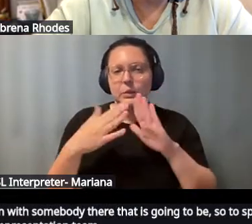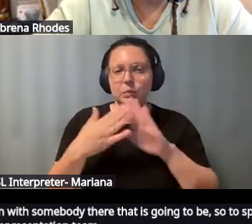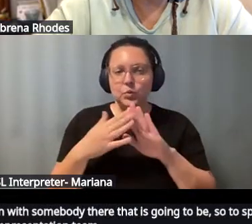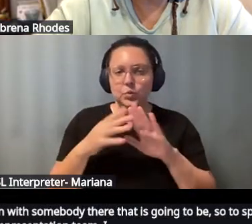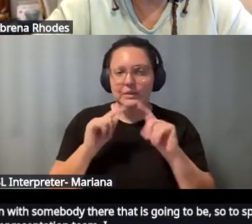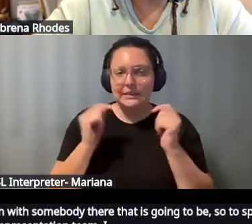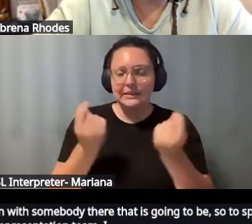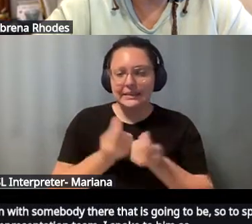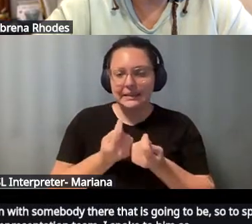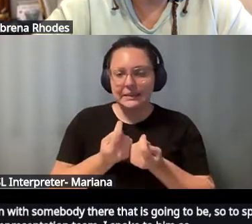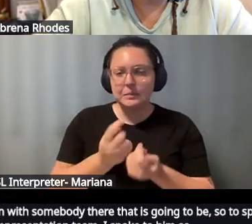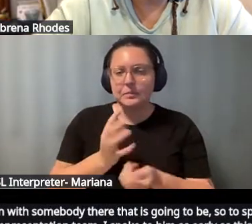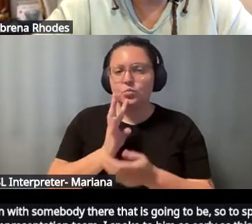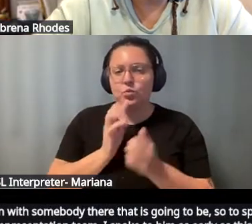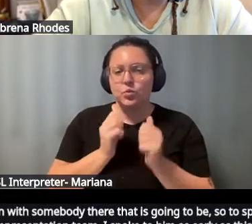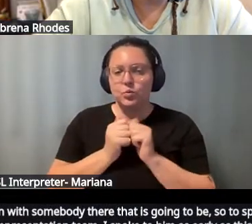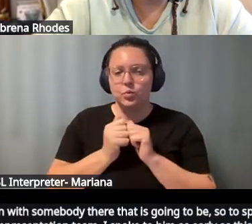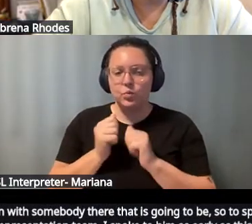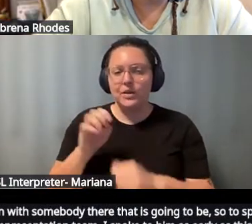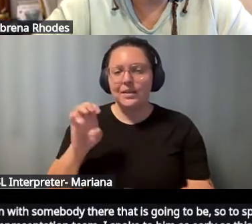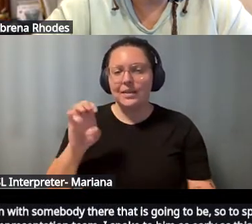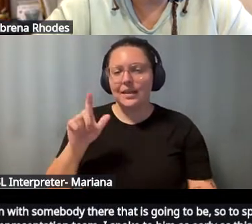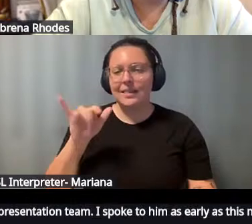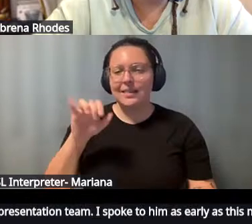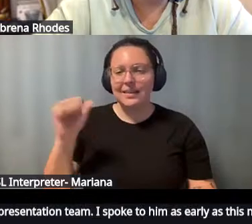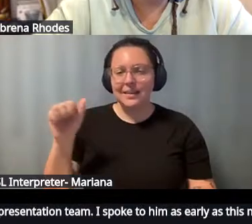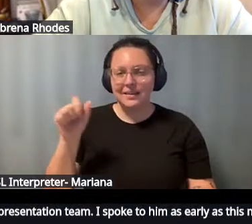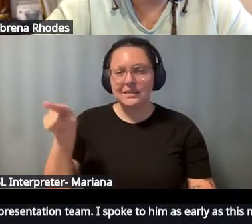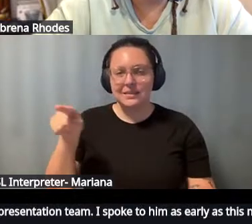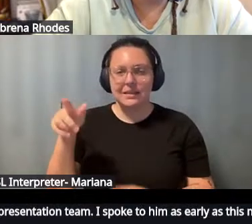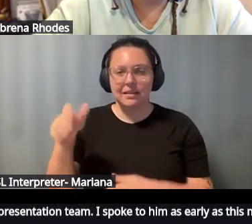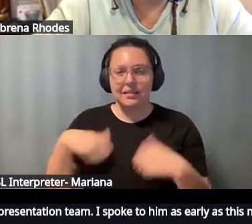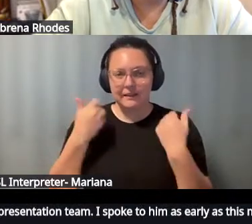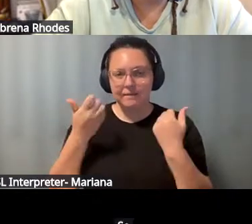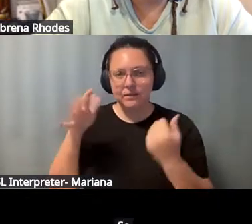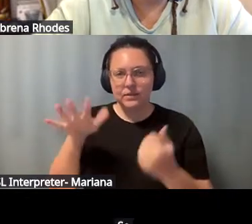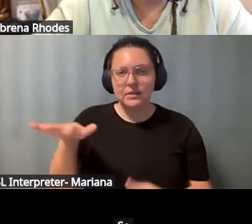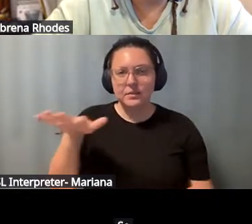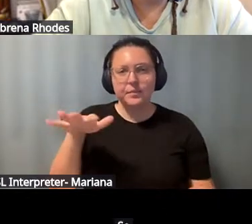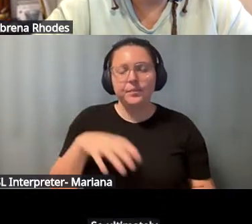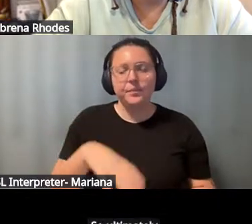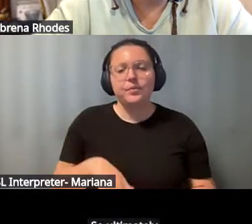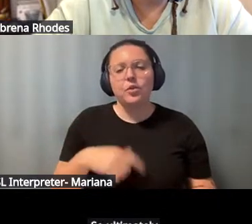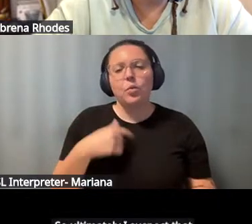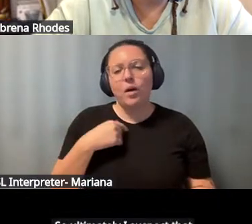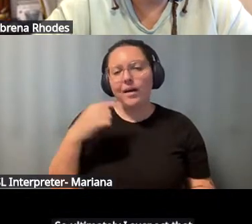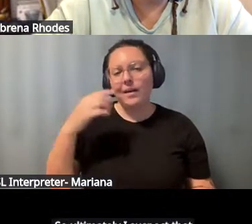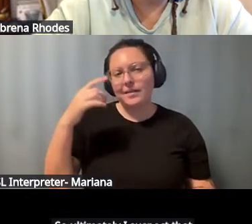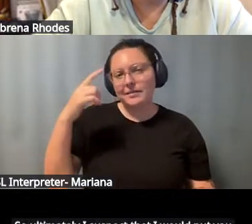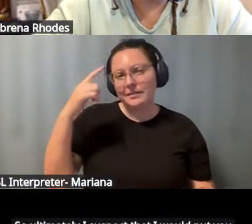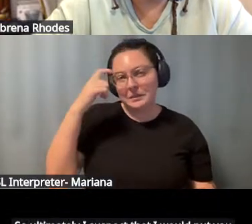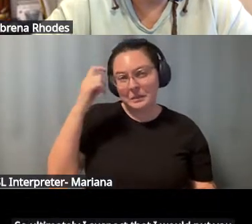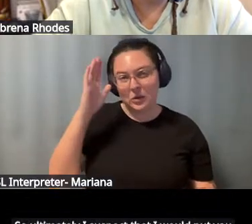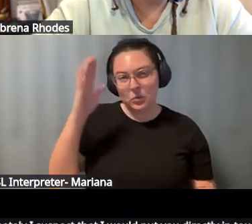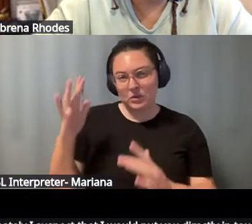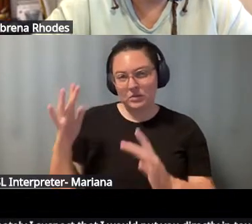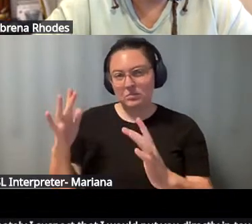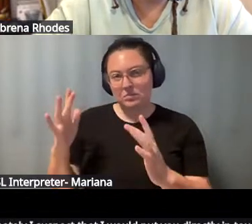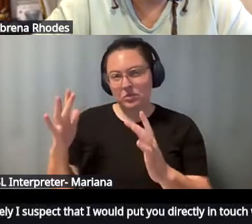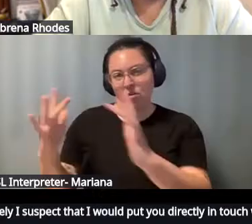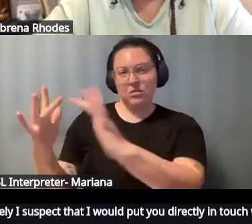him as early as this morning. He's local. So ultimately, I suspect that I would put you directly in touch with that